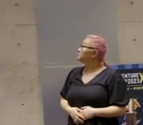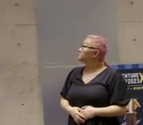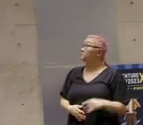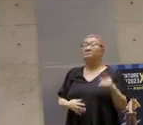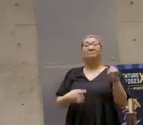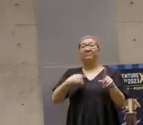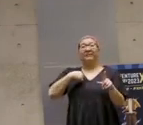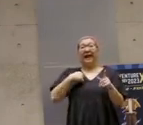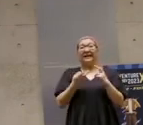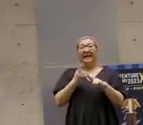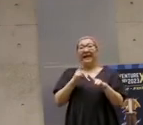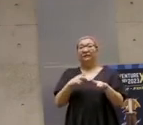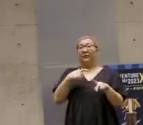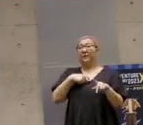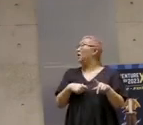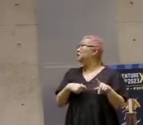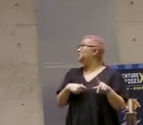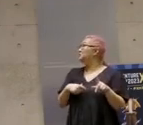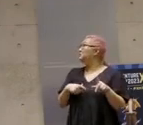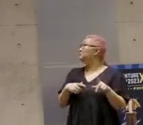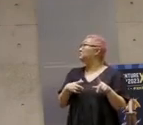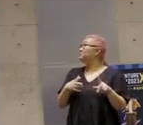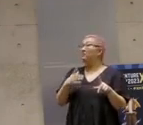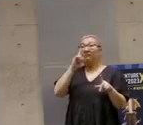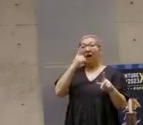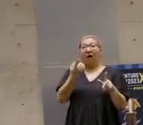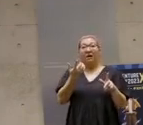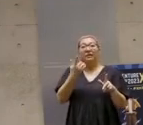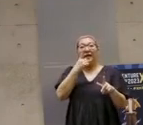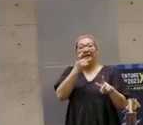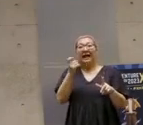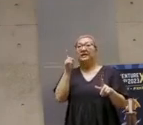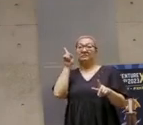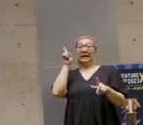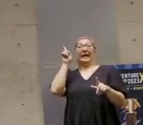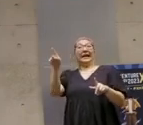got, gone for hint two. So,